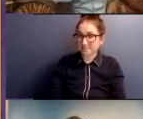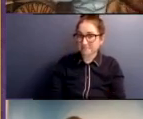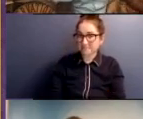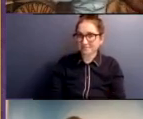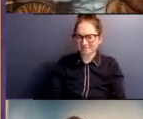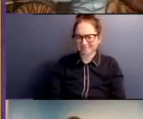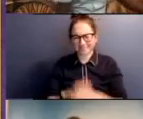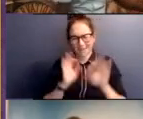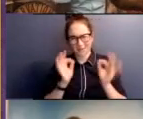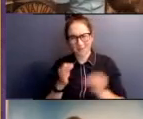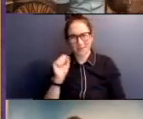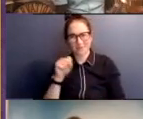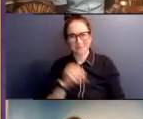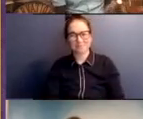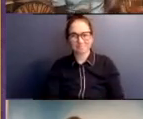Absolutely.